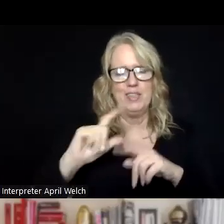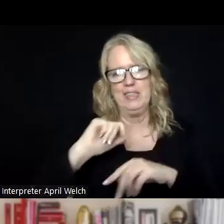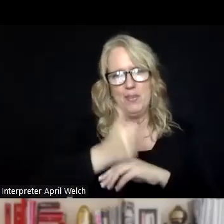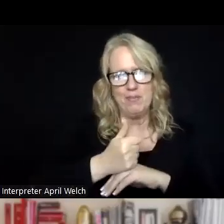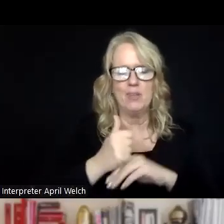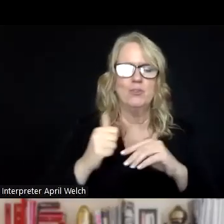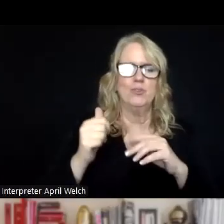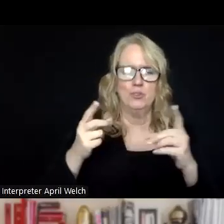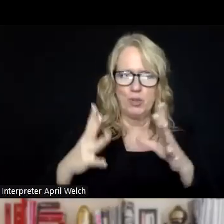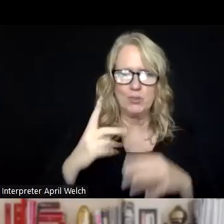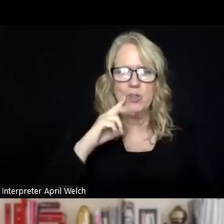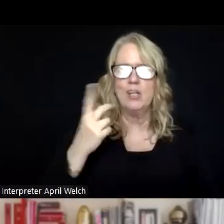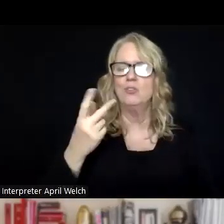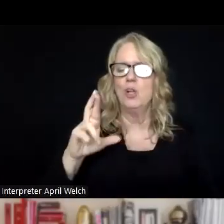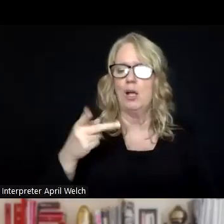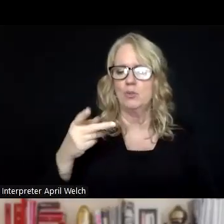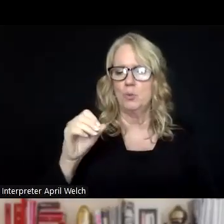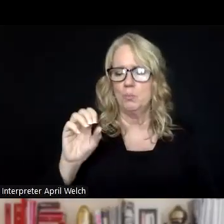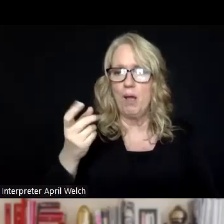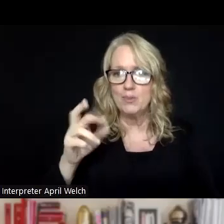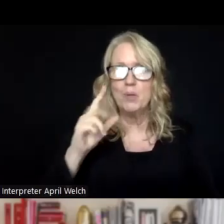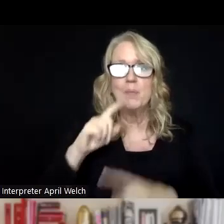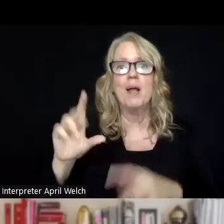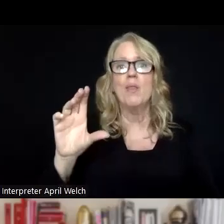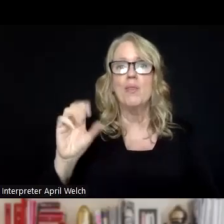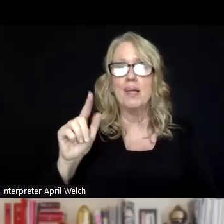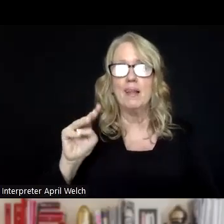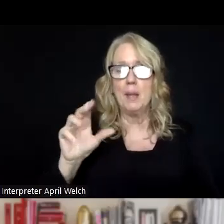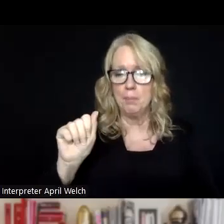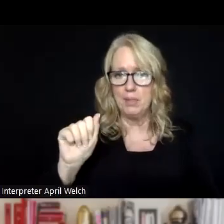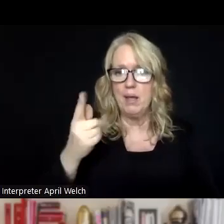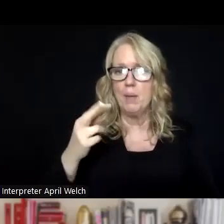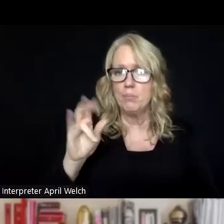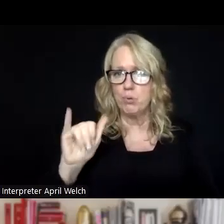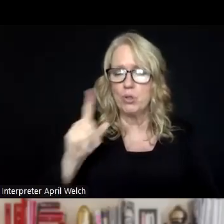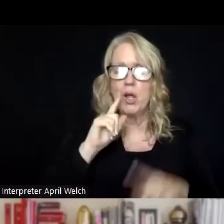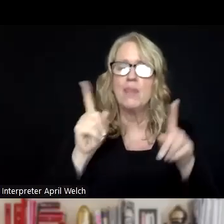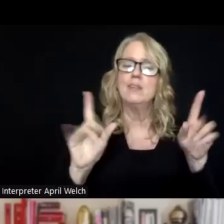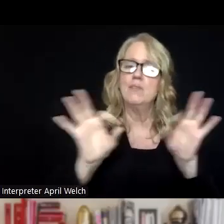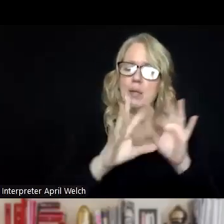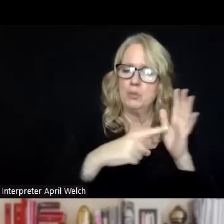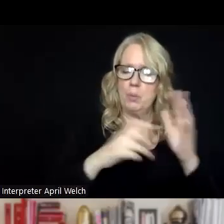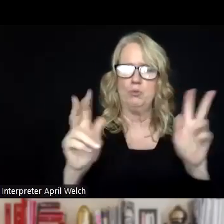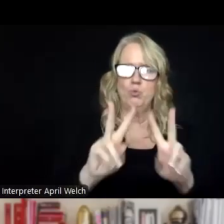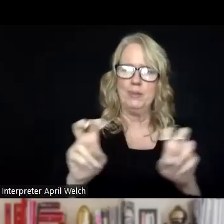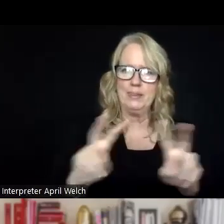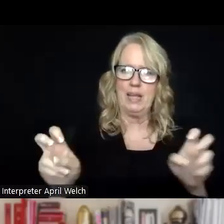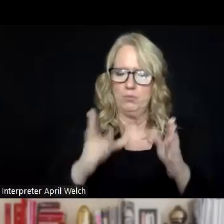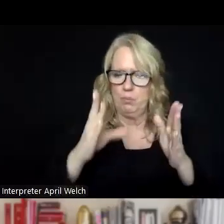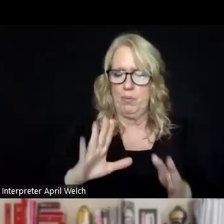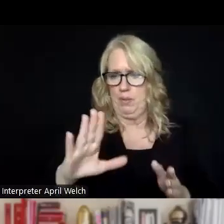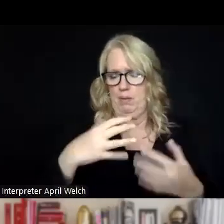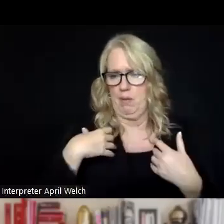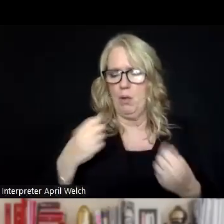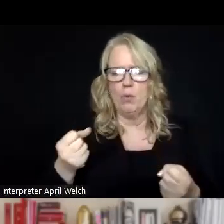Project. Dr. Posner, you shared with me that the Columbia Protocol should be included as a vital sign to assess someone's health. Can you